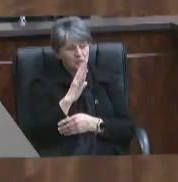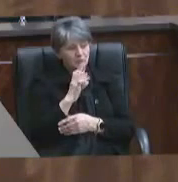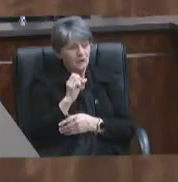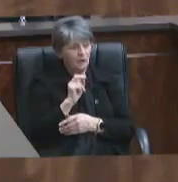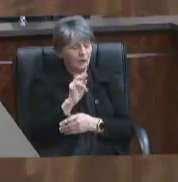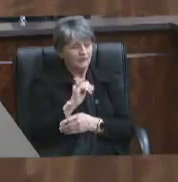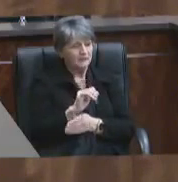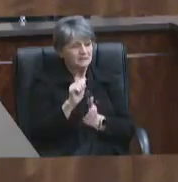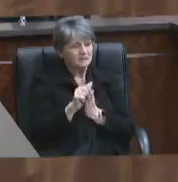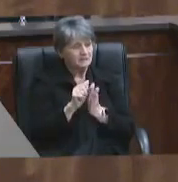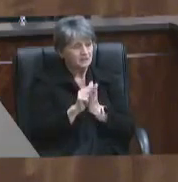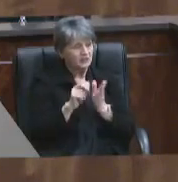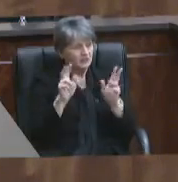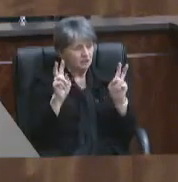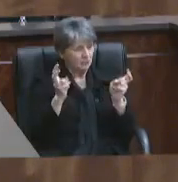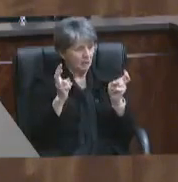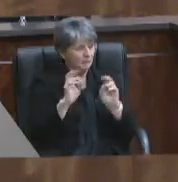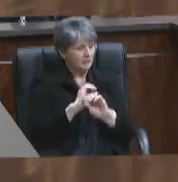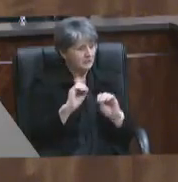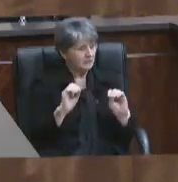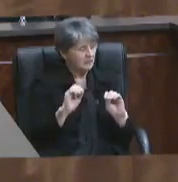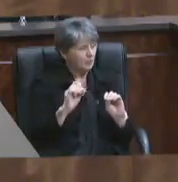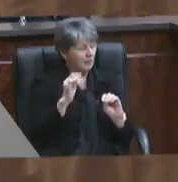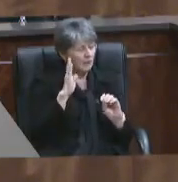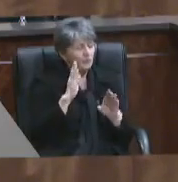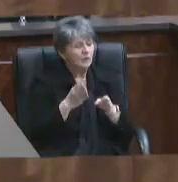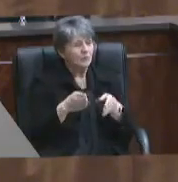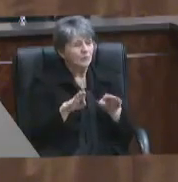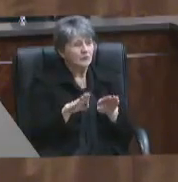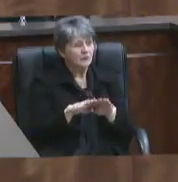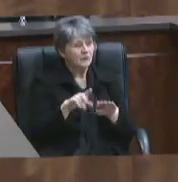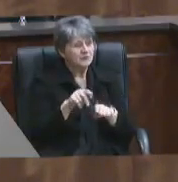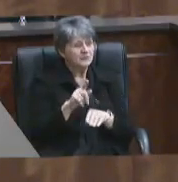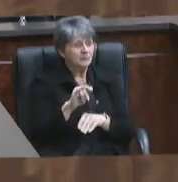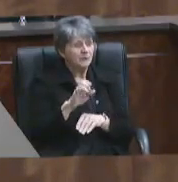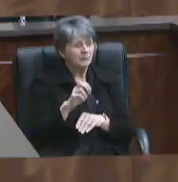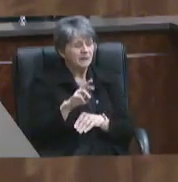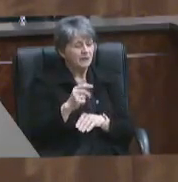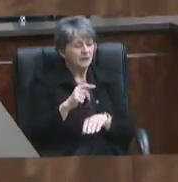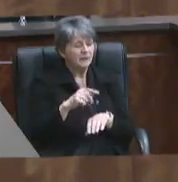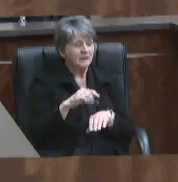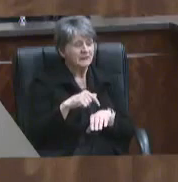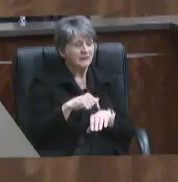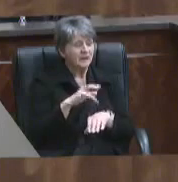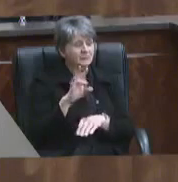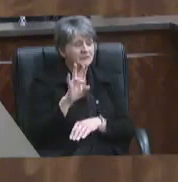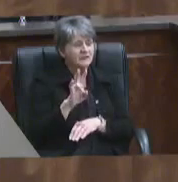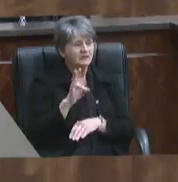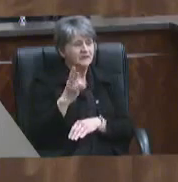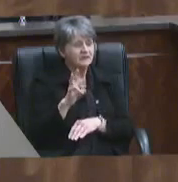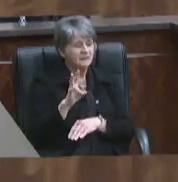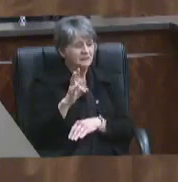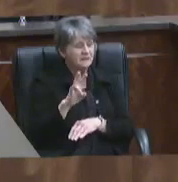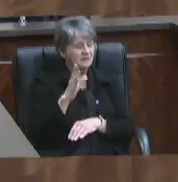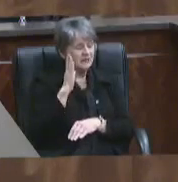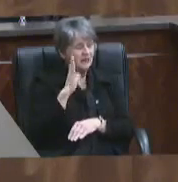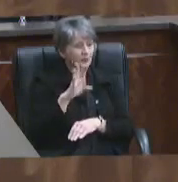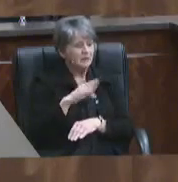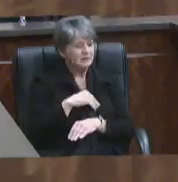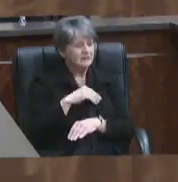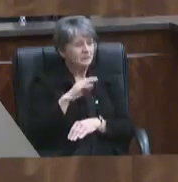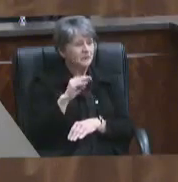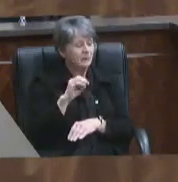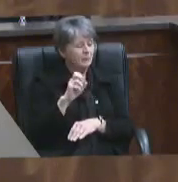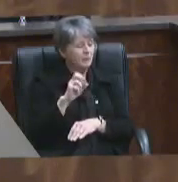item? Seeing none, I'll close the public hearing at 7:17. Council, I'll entertain a motion. Mr.